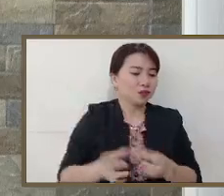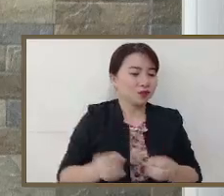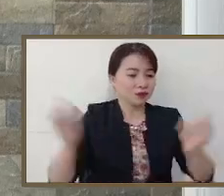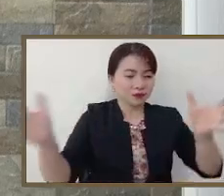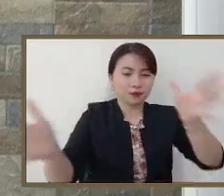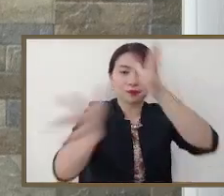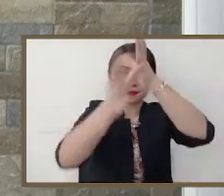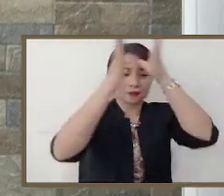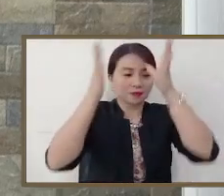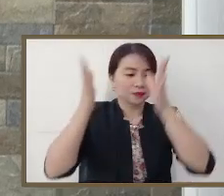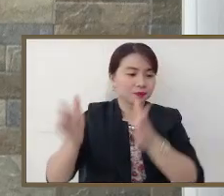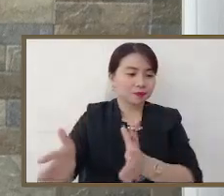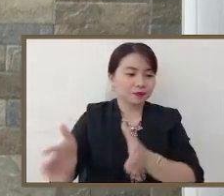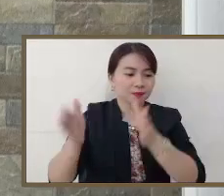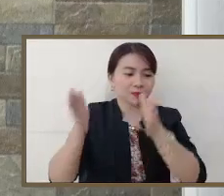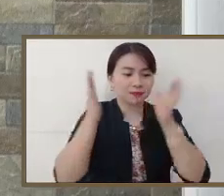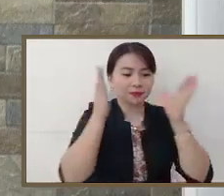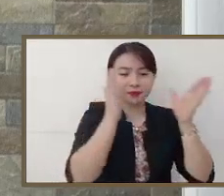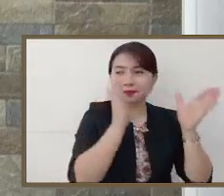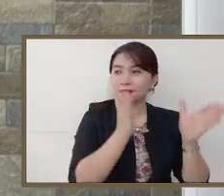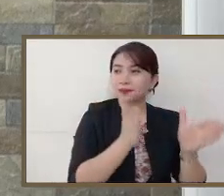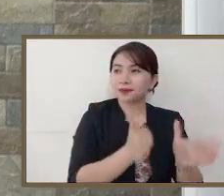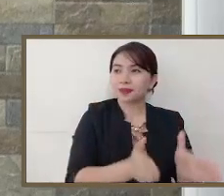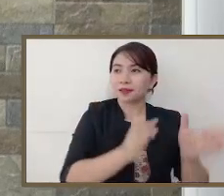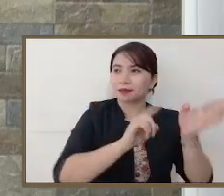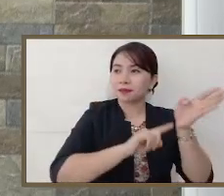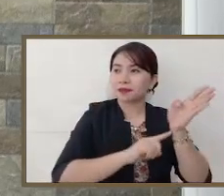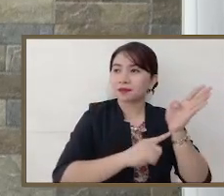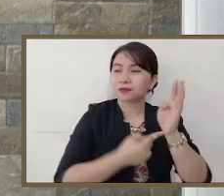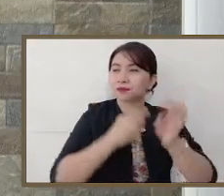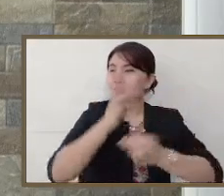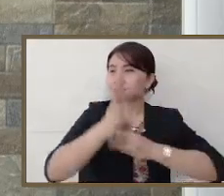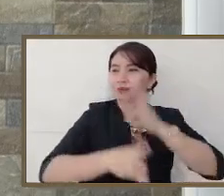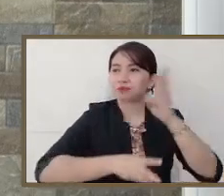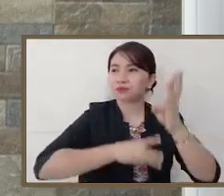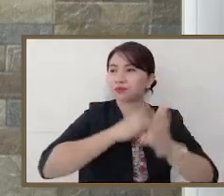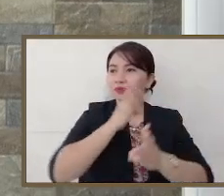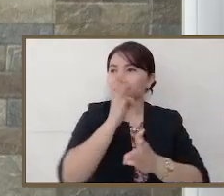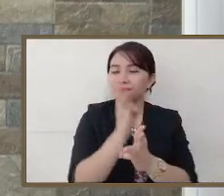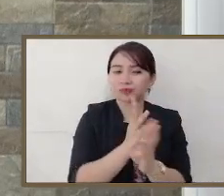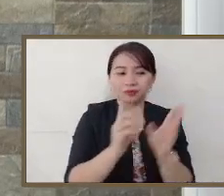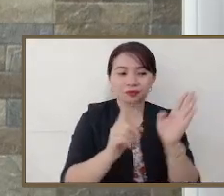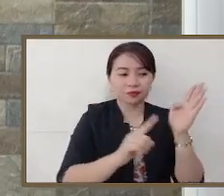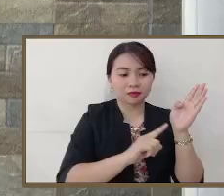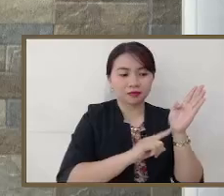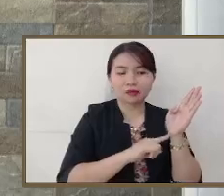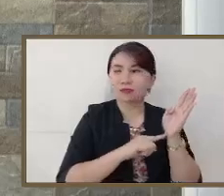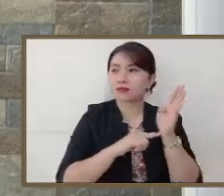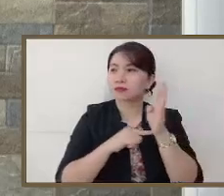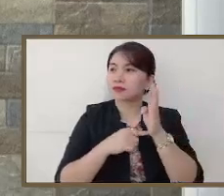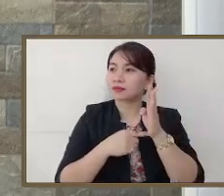Fulfill this Father's plan before the world